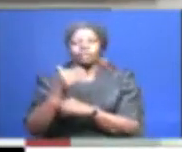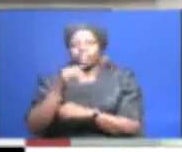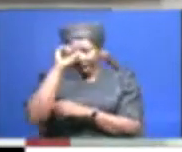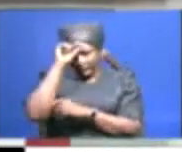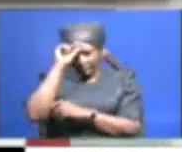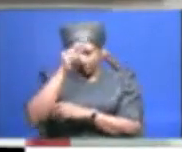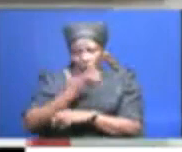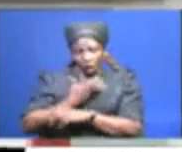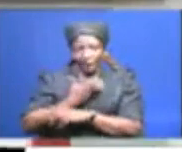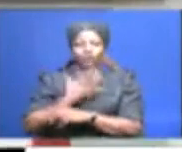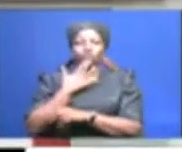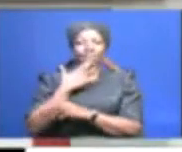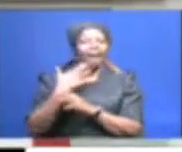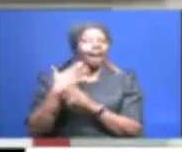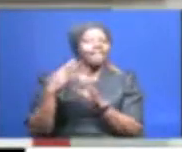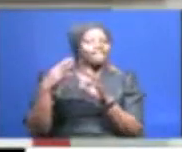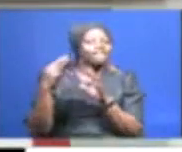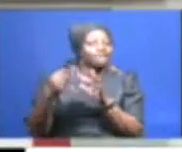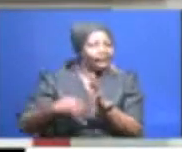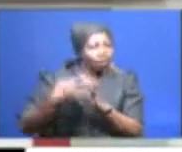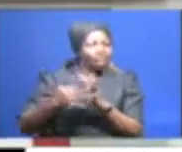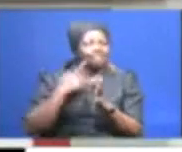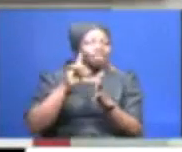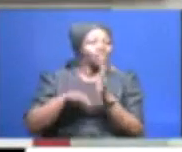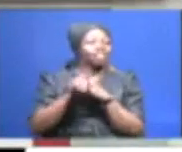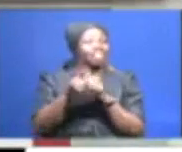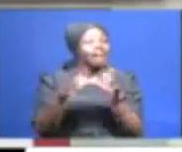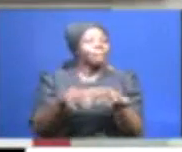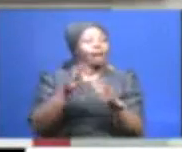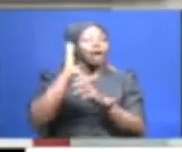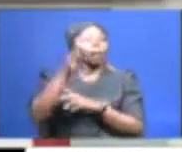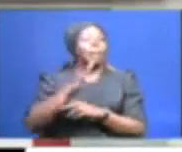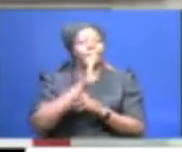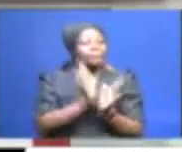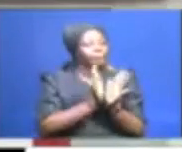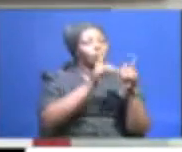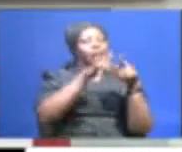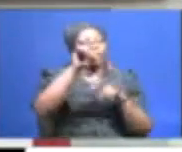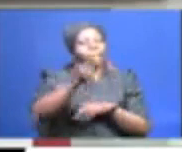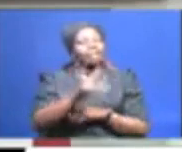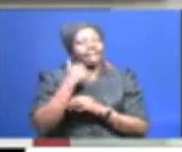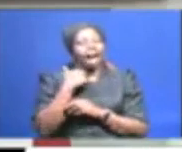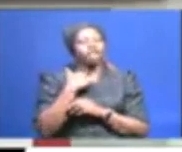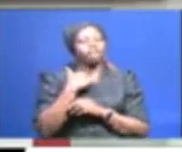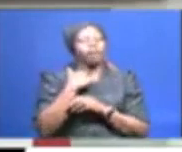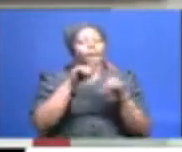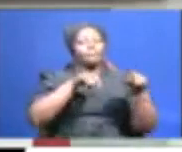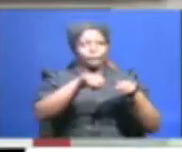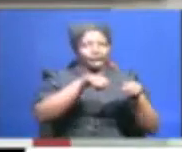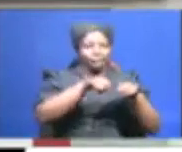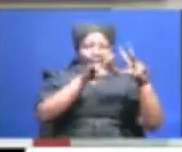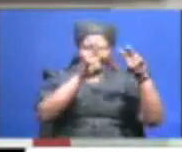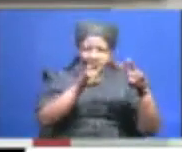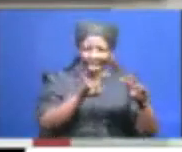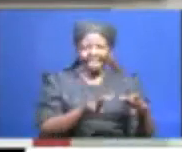millers will remain public but must be subjected to thorough management scrutiny. While speaking in Malava, Kakamega